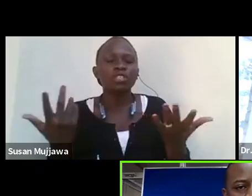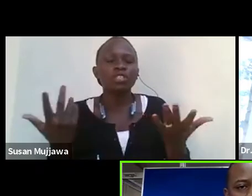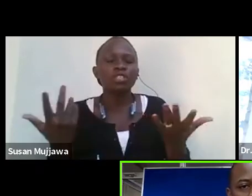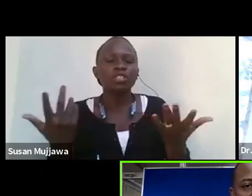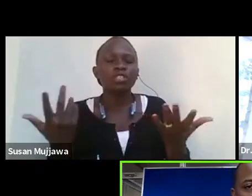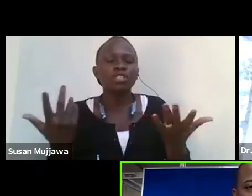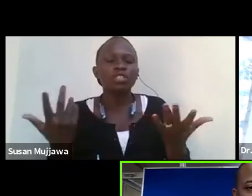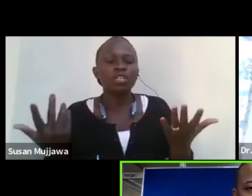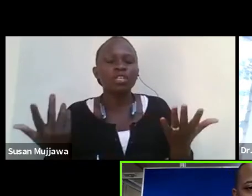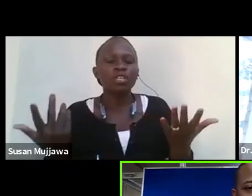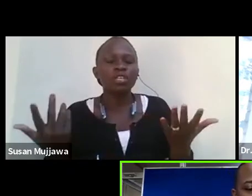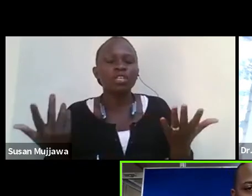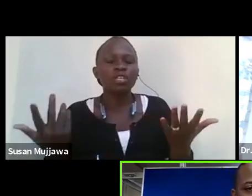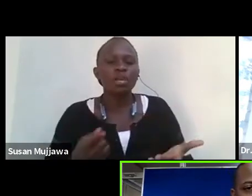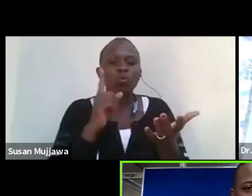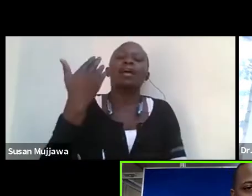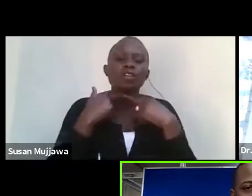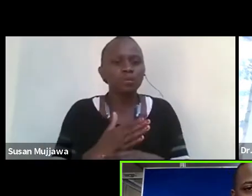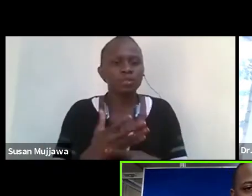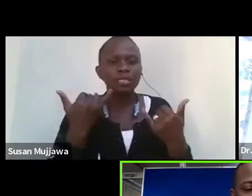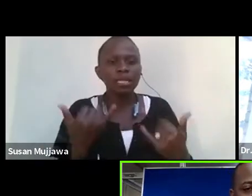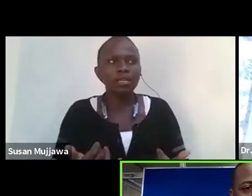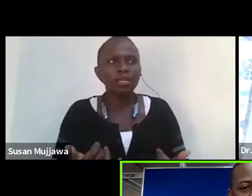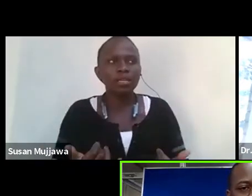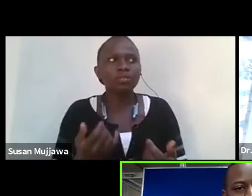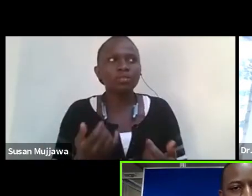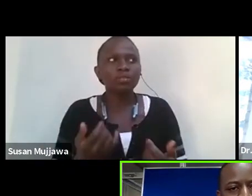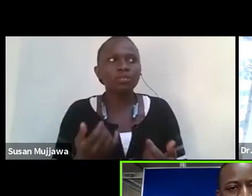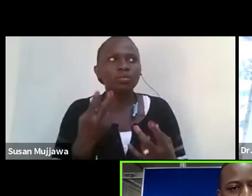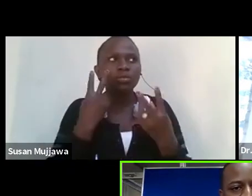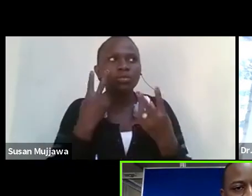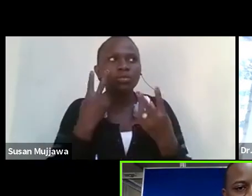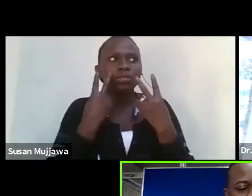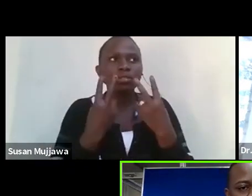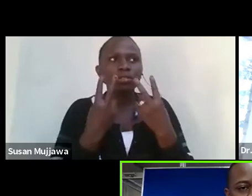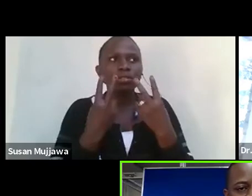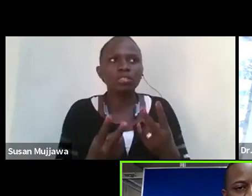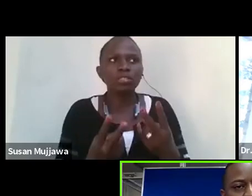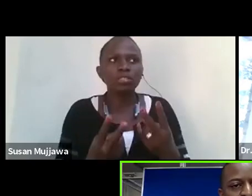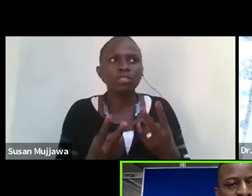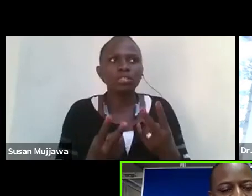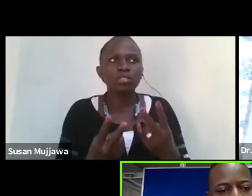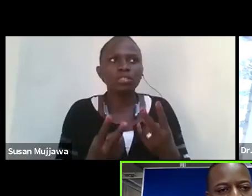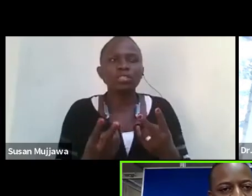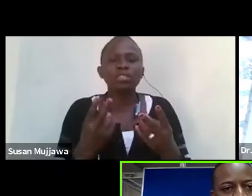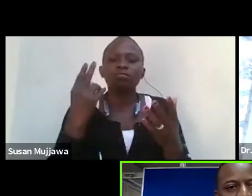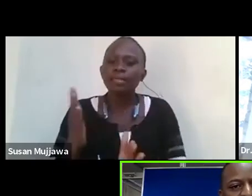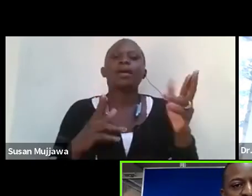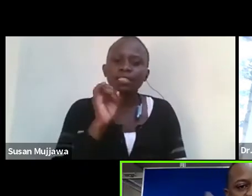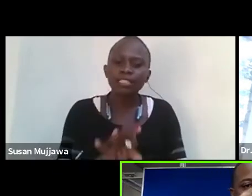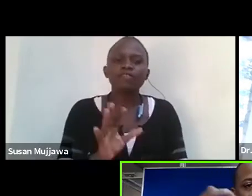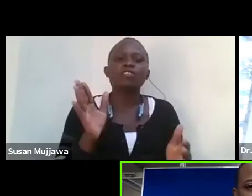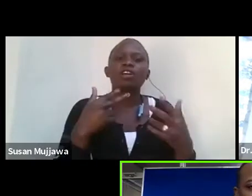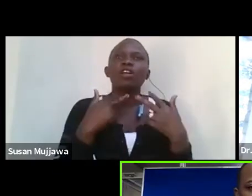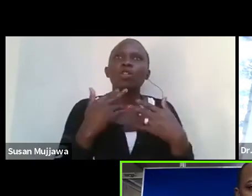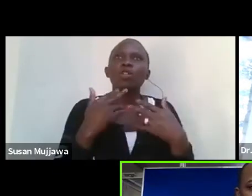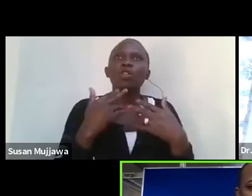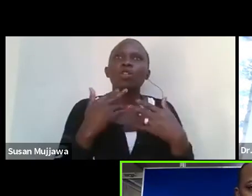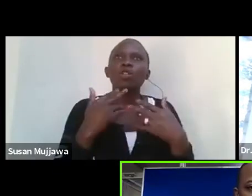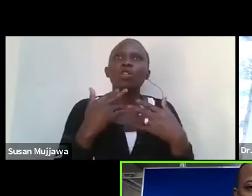lockdown. We are now looking at scenario planning. What happens if these two, if the lockdown is extended? What does that mean